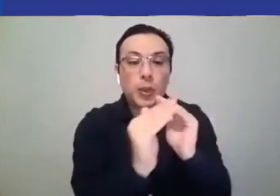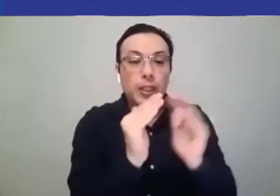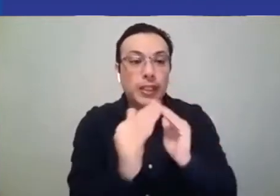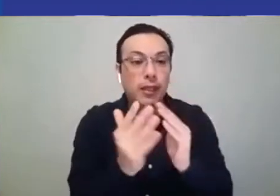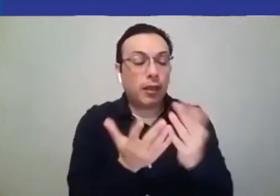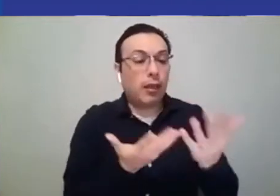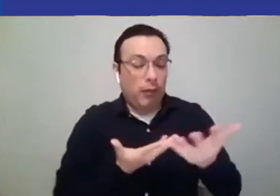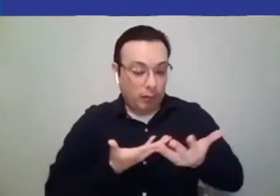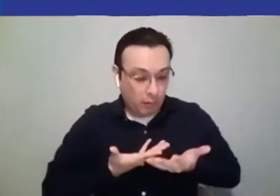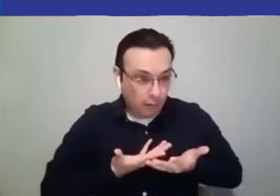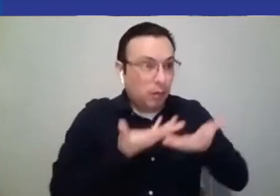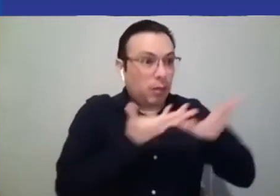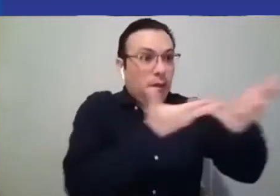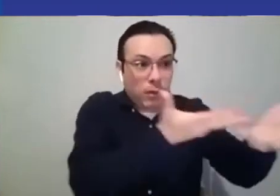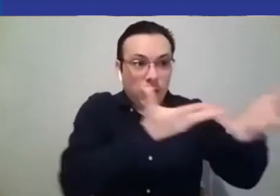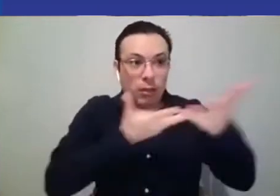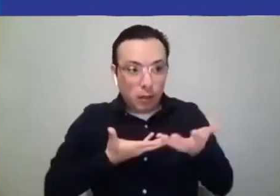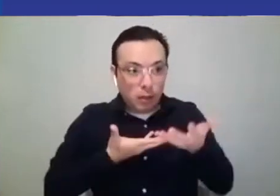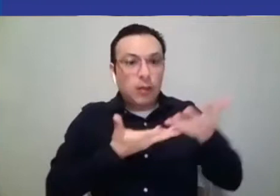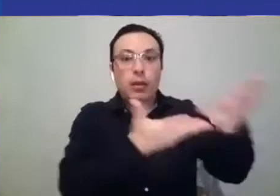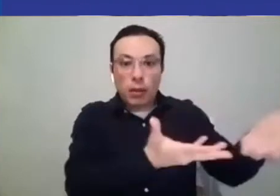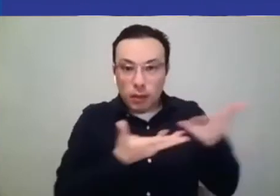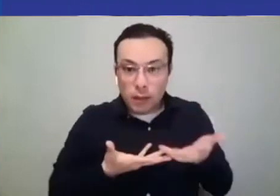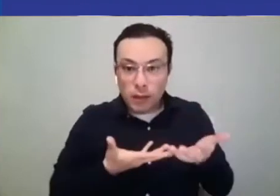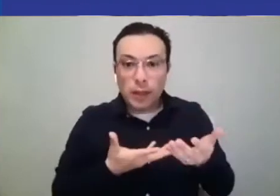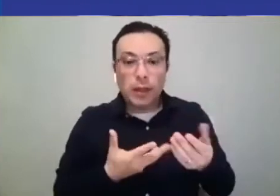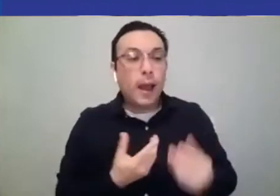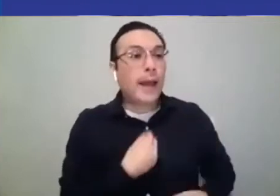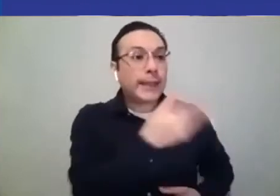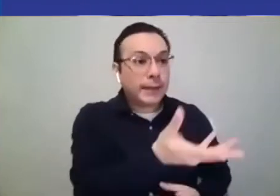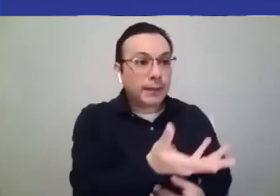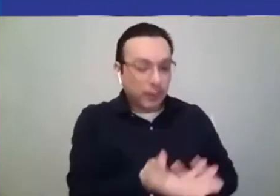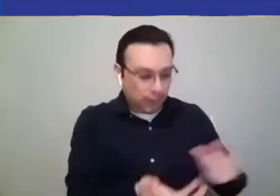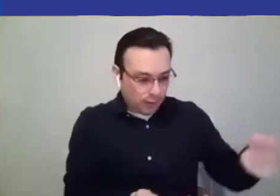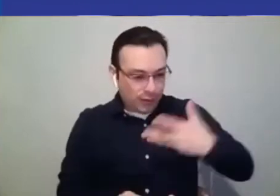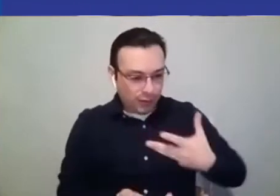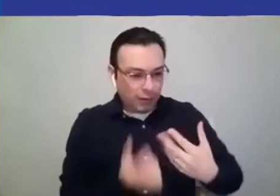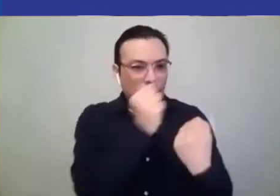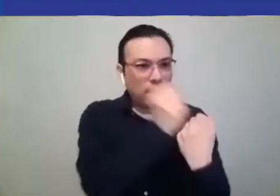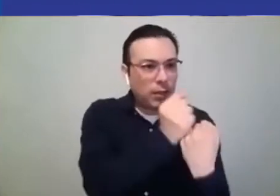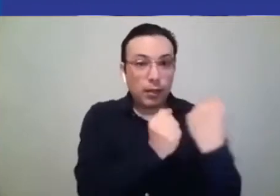without that communal give, take, support